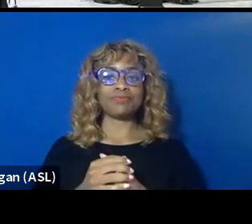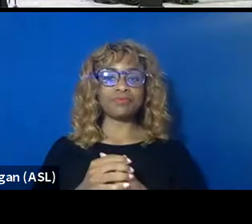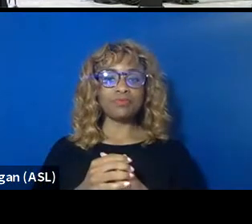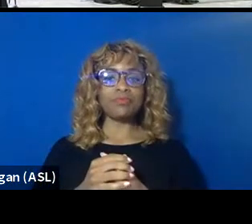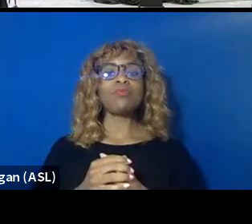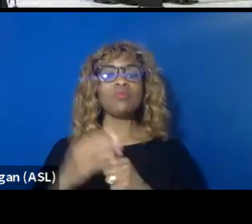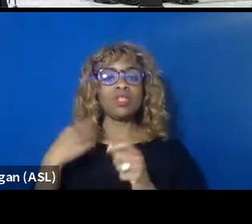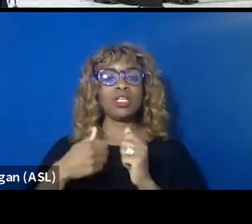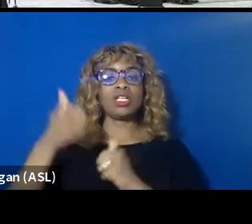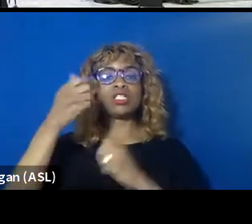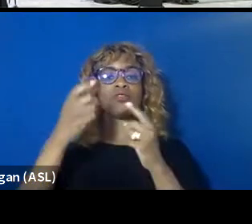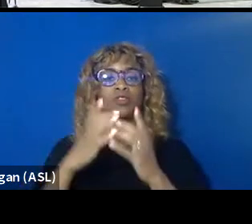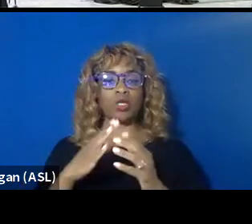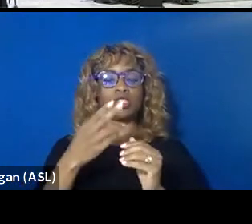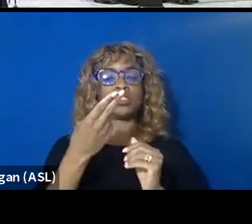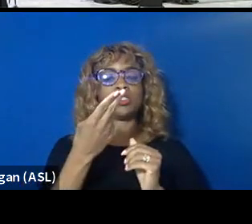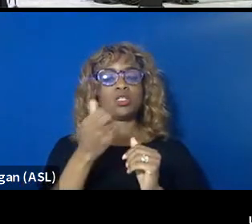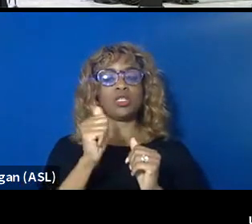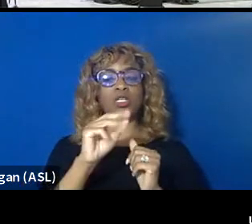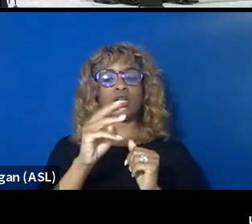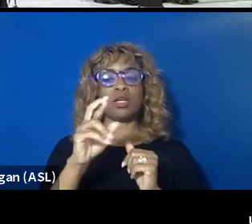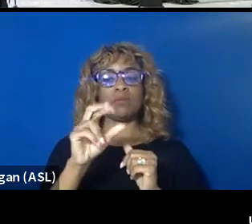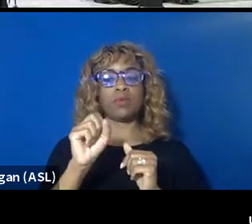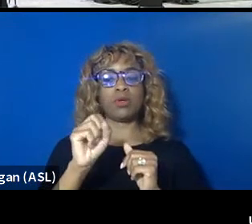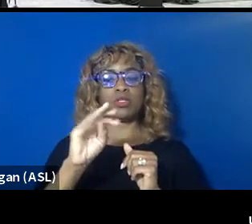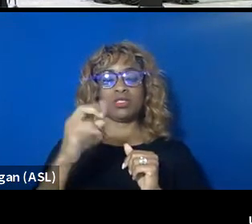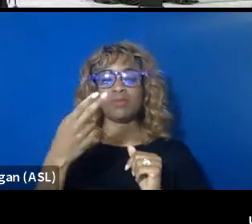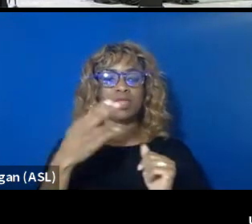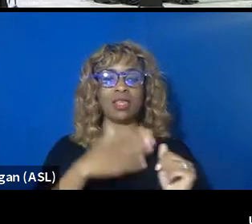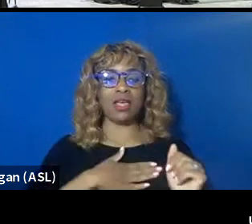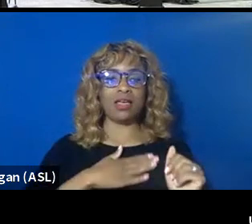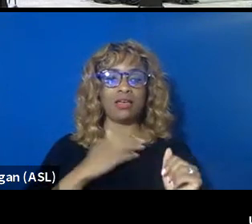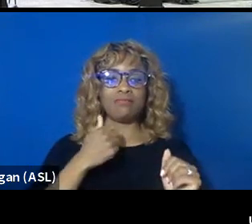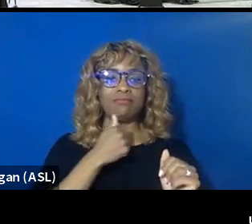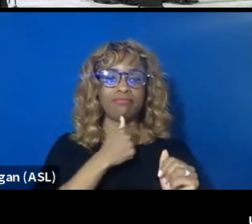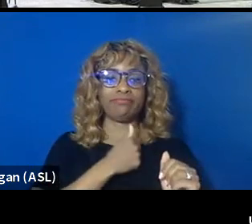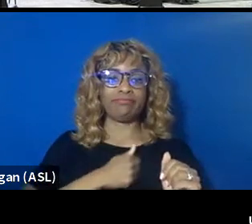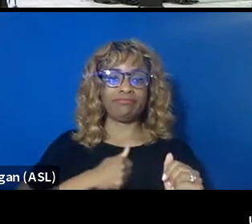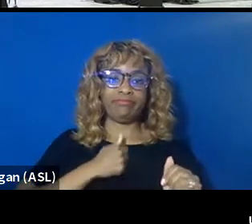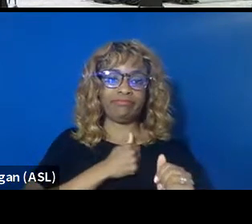Yes, Executive Director Hammersmith, you can. My apologies. That was my oversight.